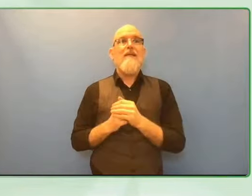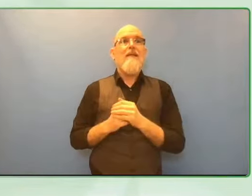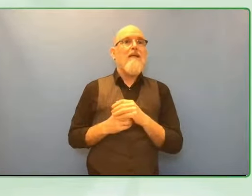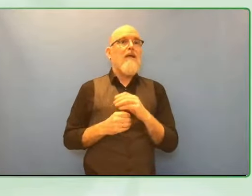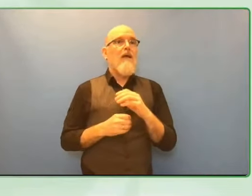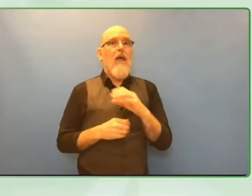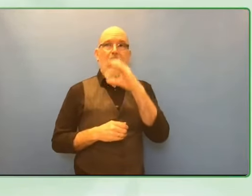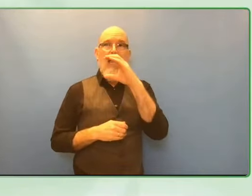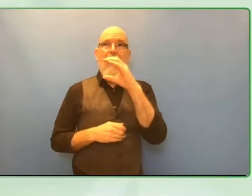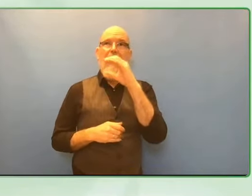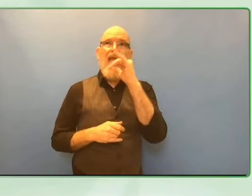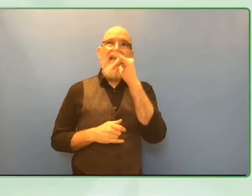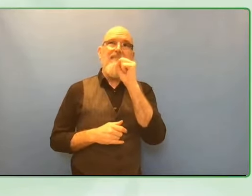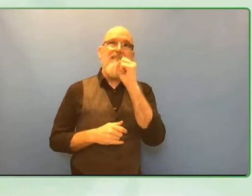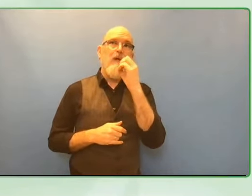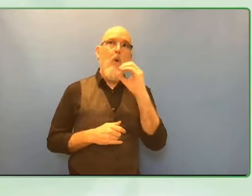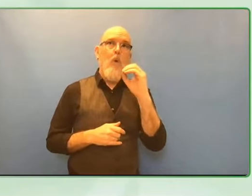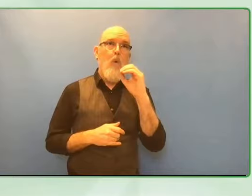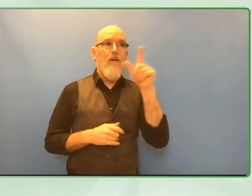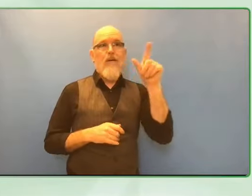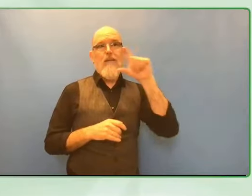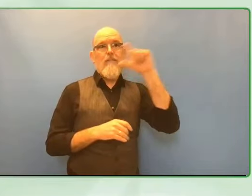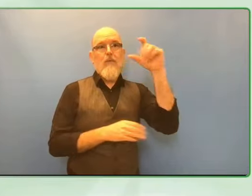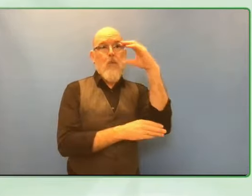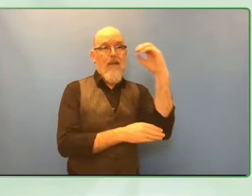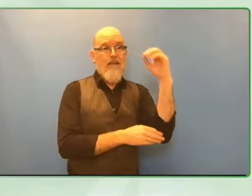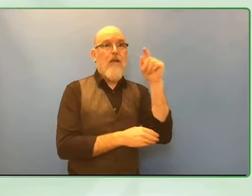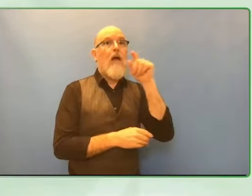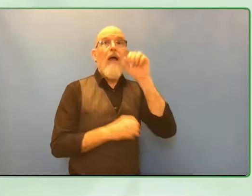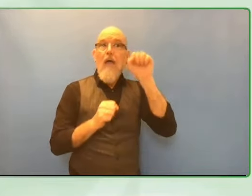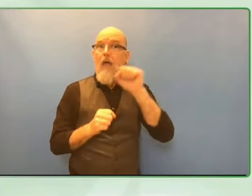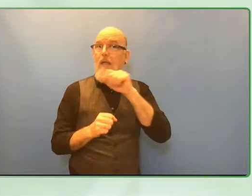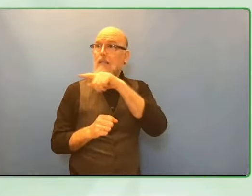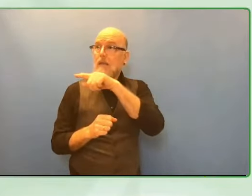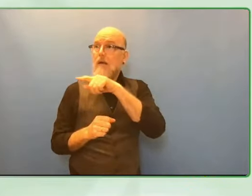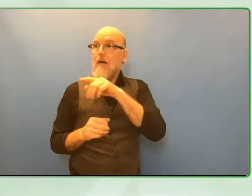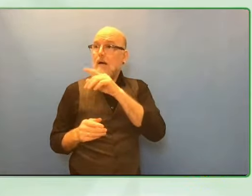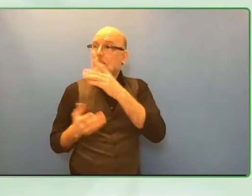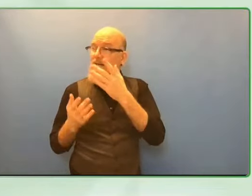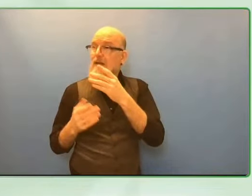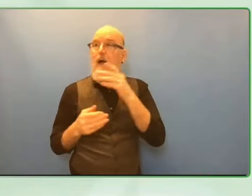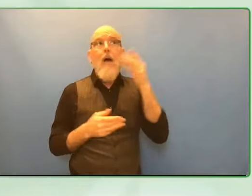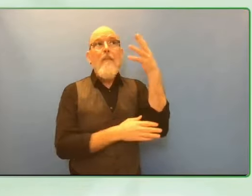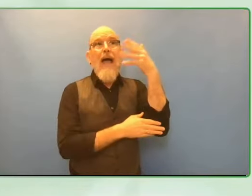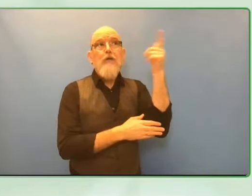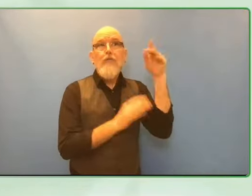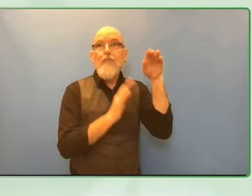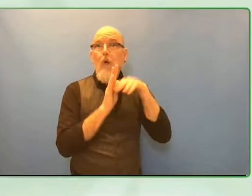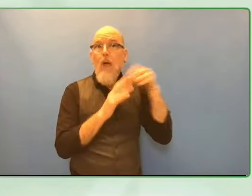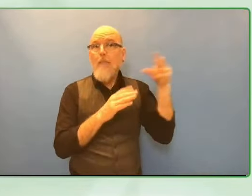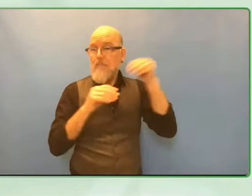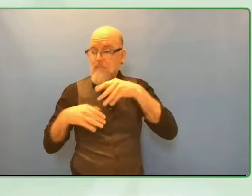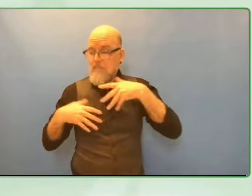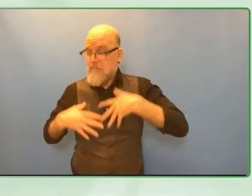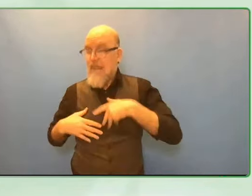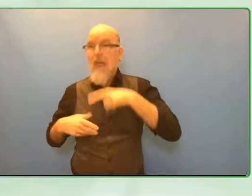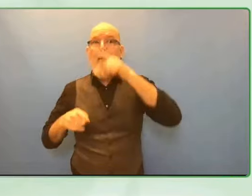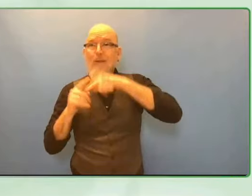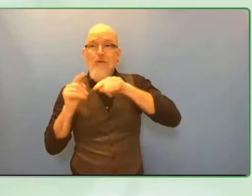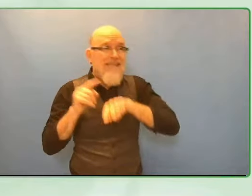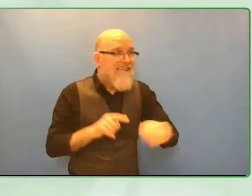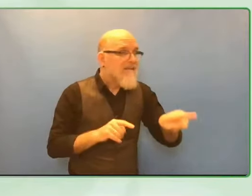since the company has been on the market for more than 25 years, there is a strong network and